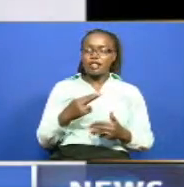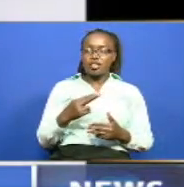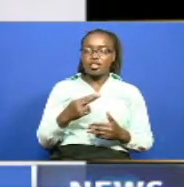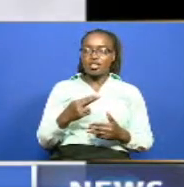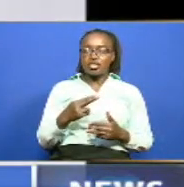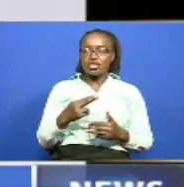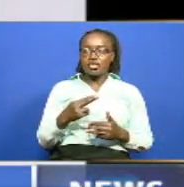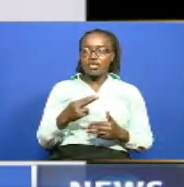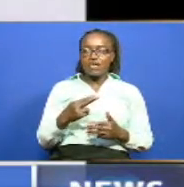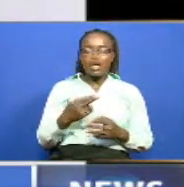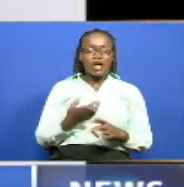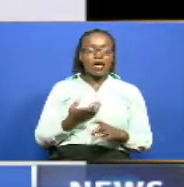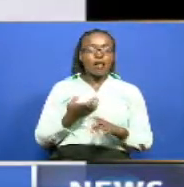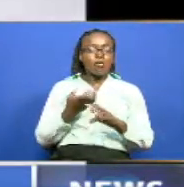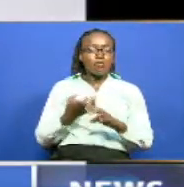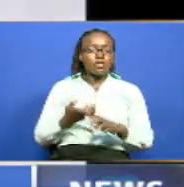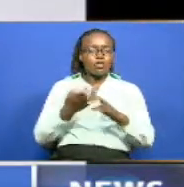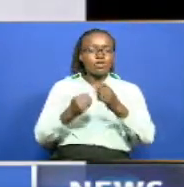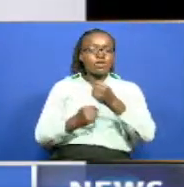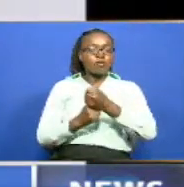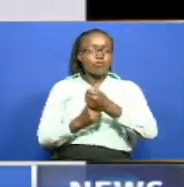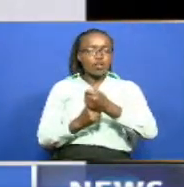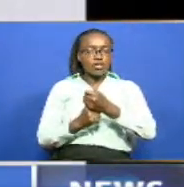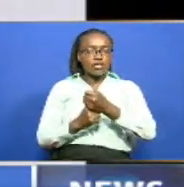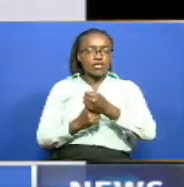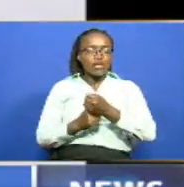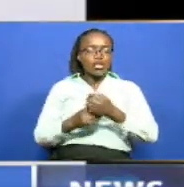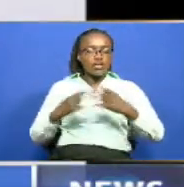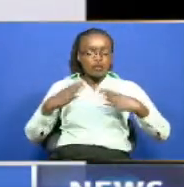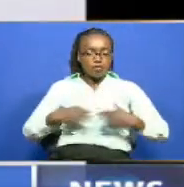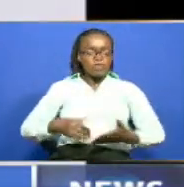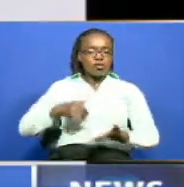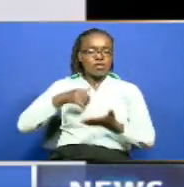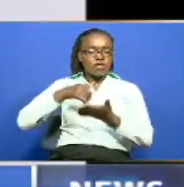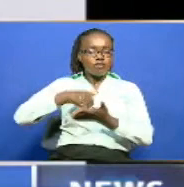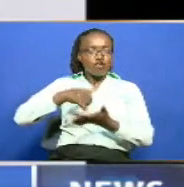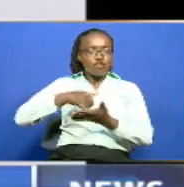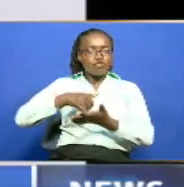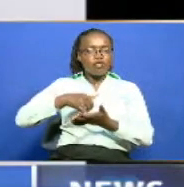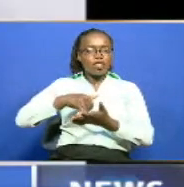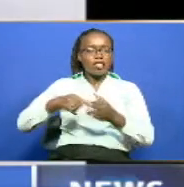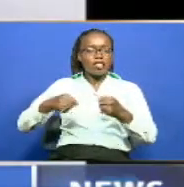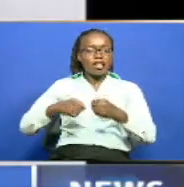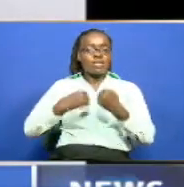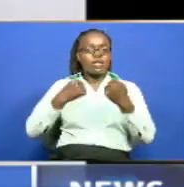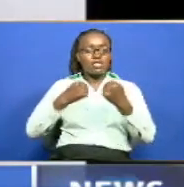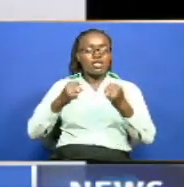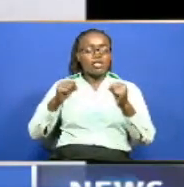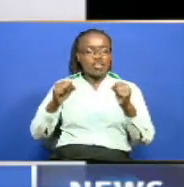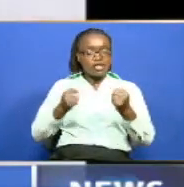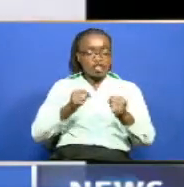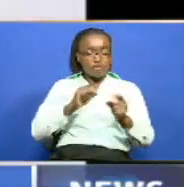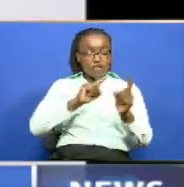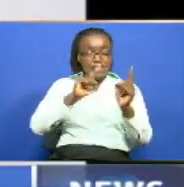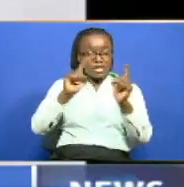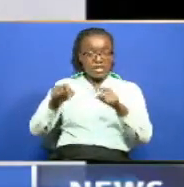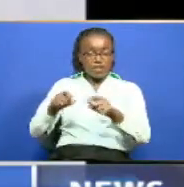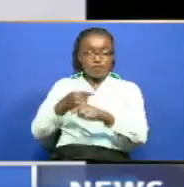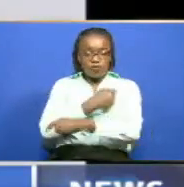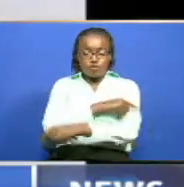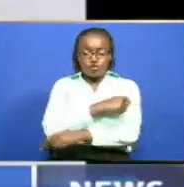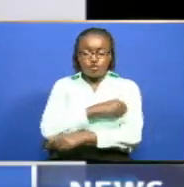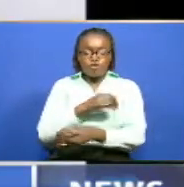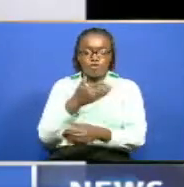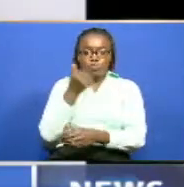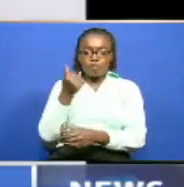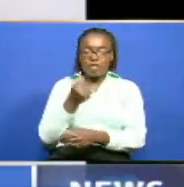to support the patient involved in the accident to get safely to hospital for